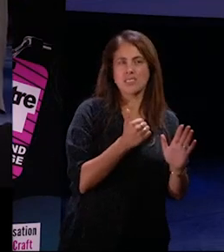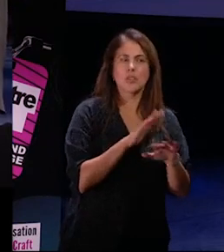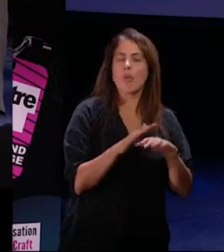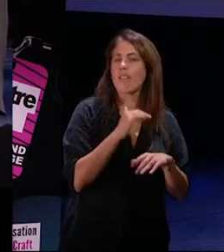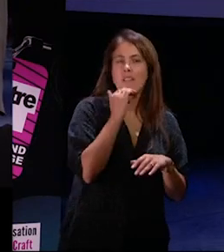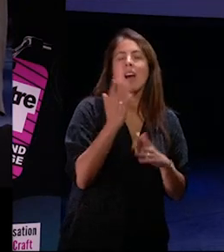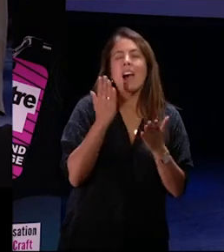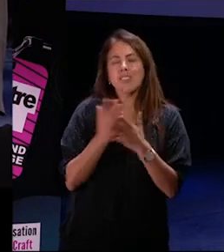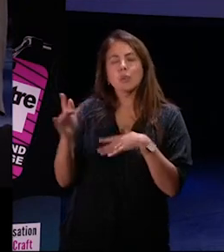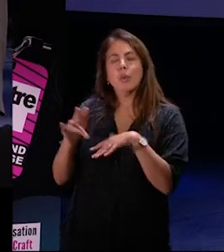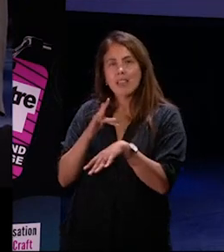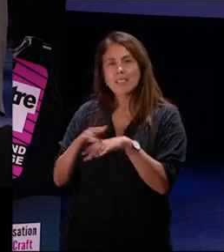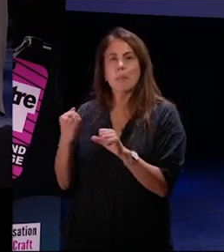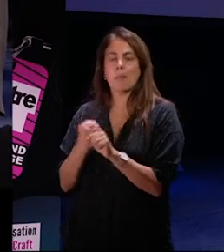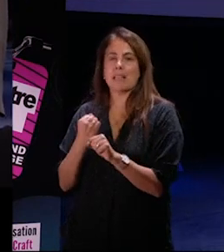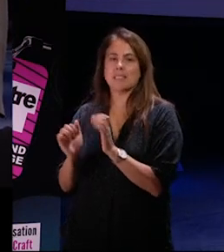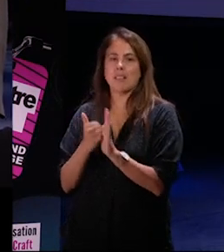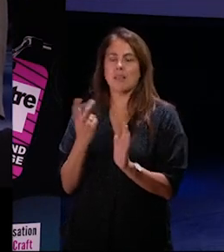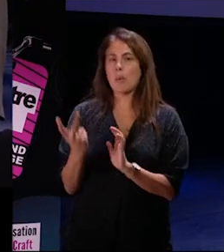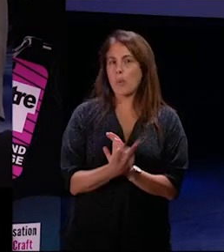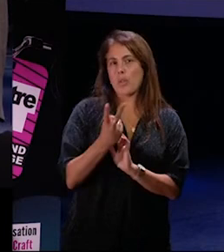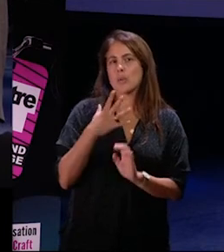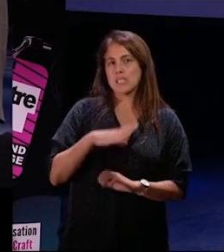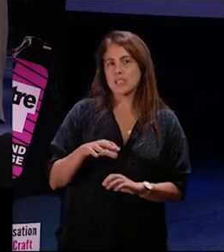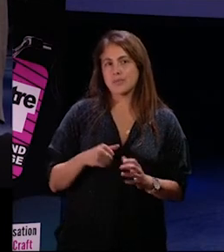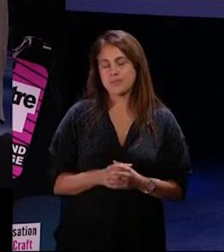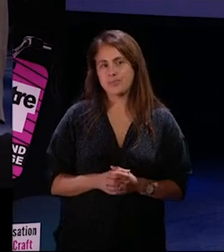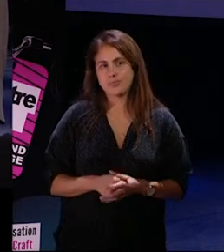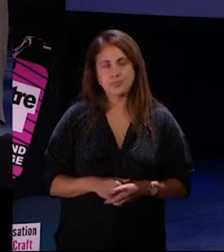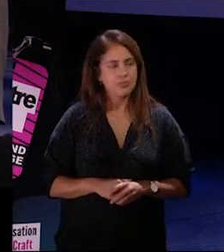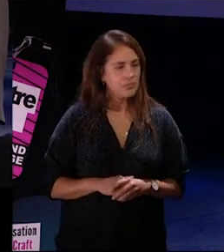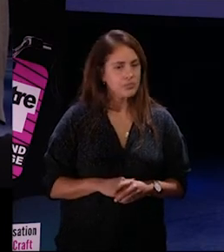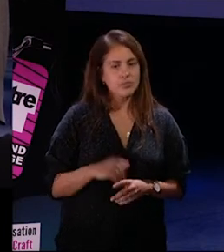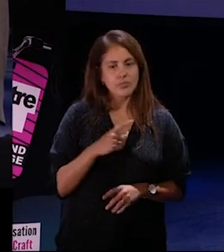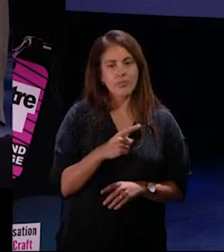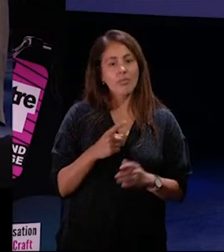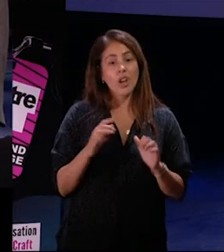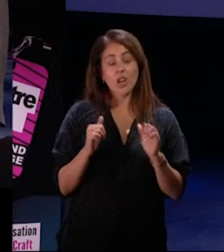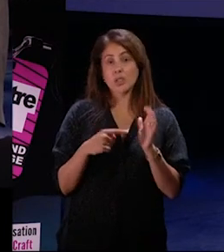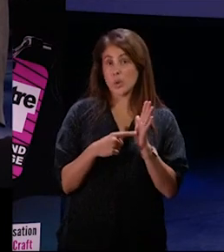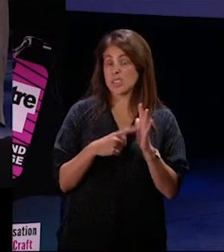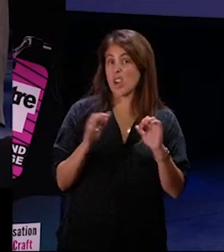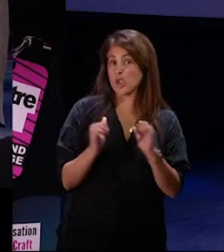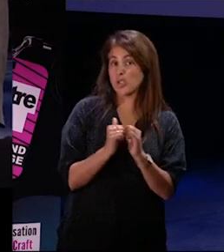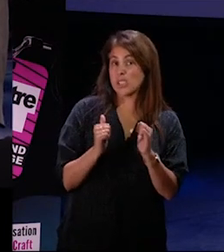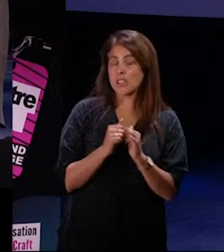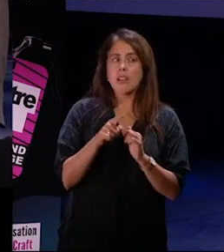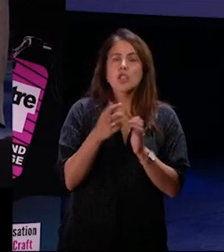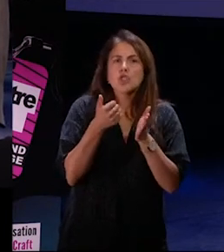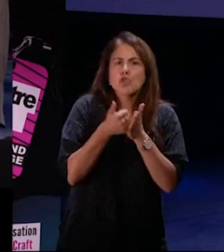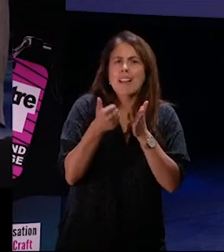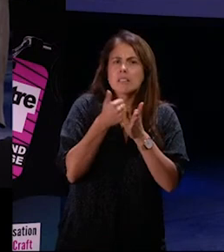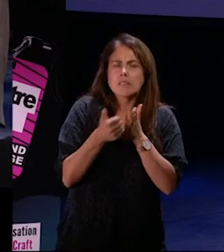the theatre making skills too. Yeah, absolutely, I agree. And just touch what Jason was saying about trends. I